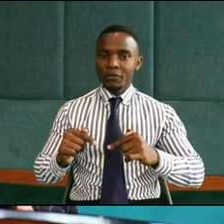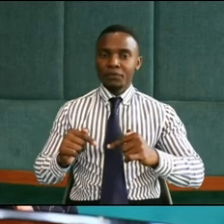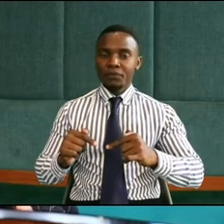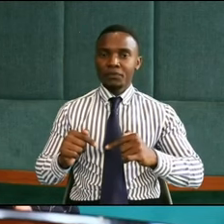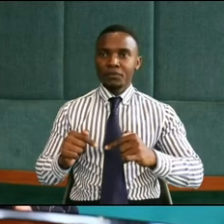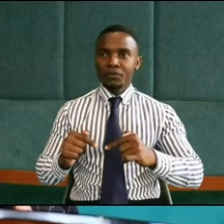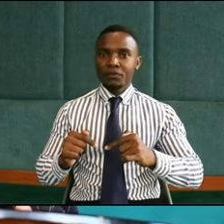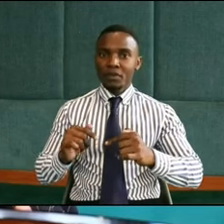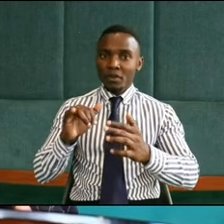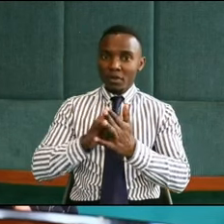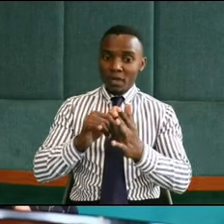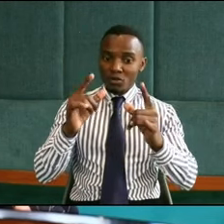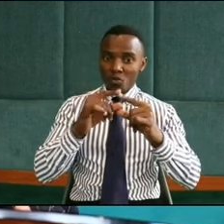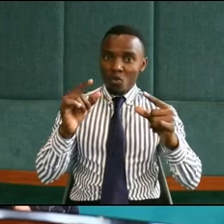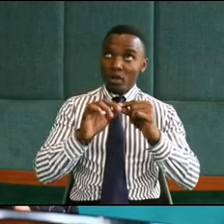that your word